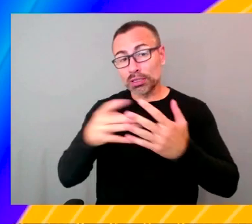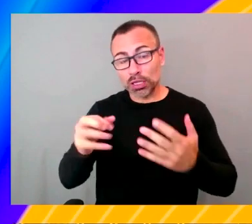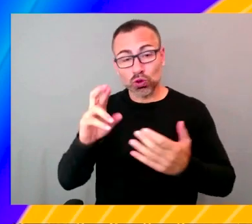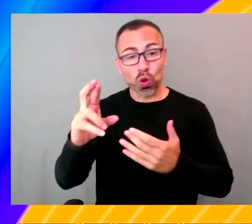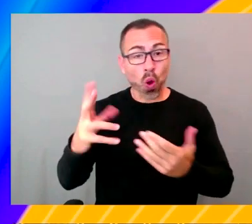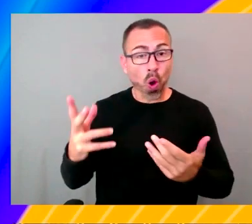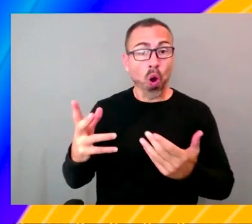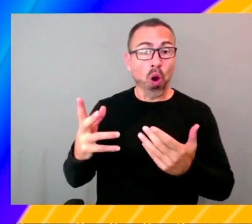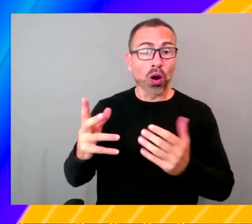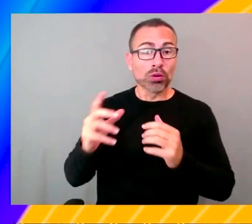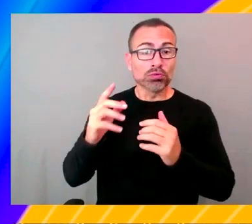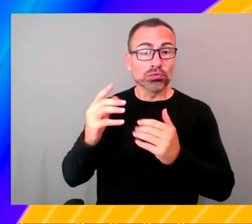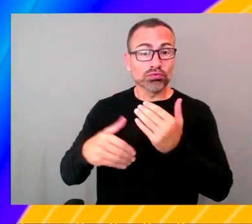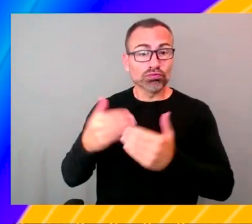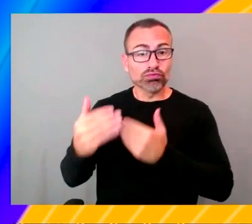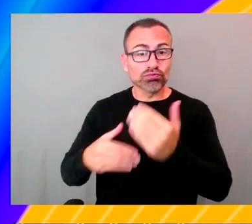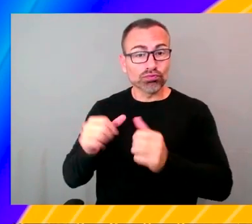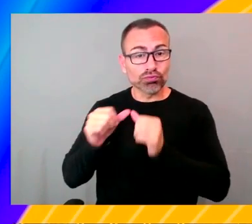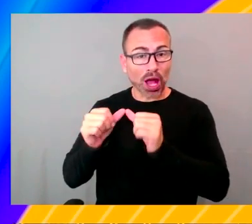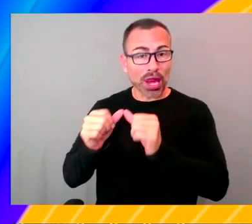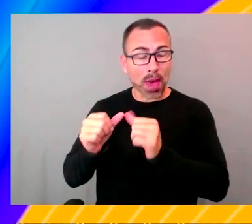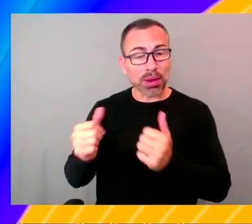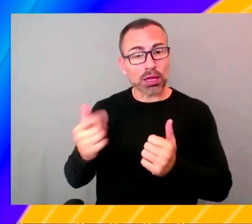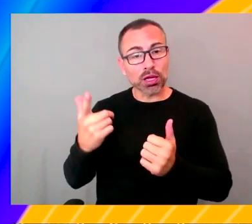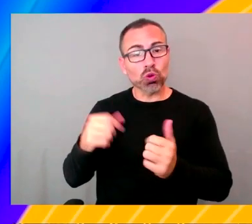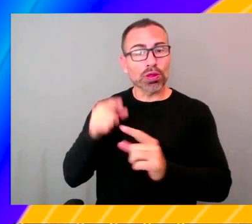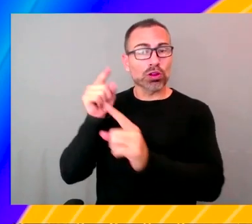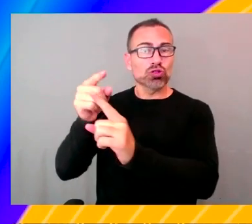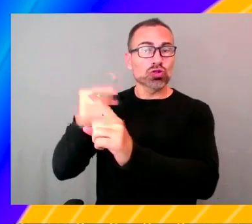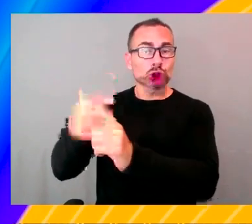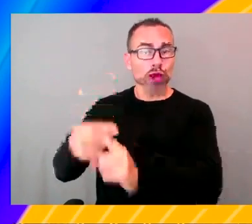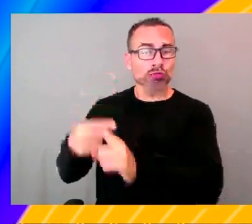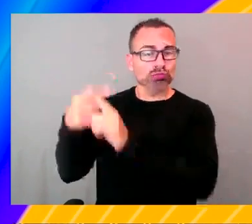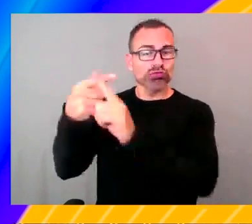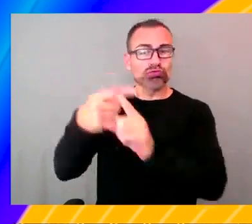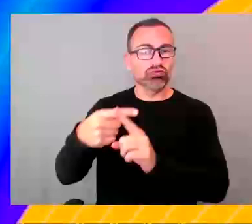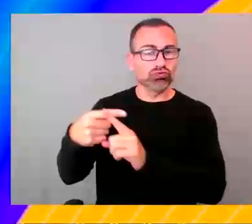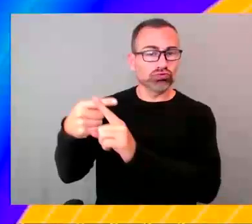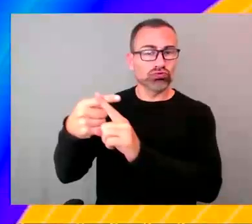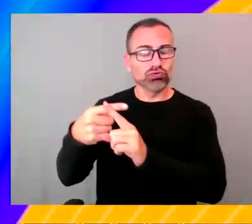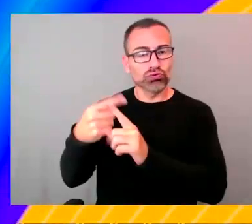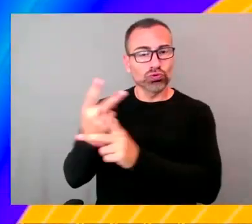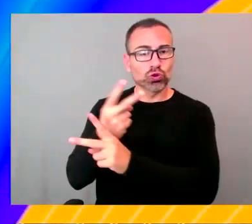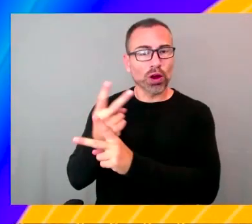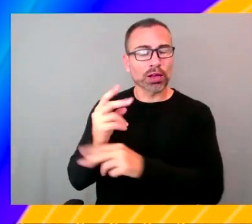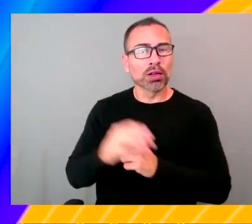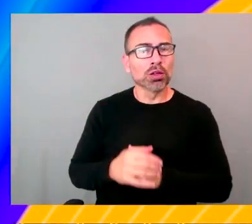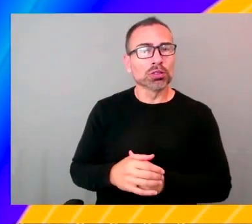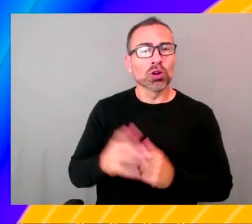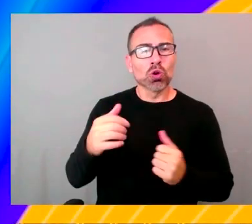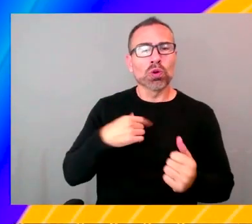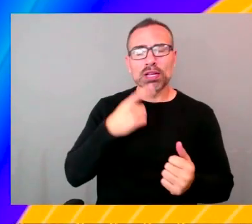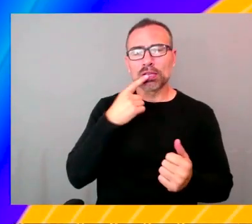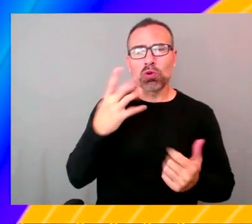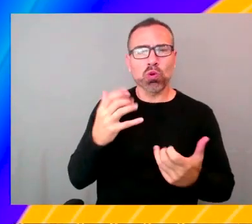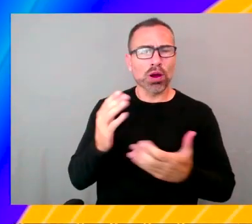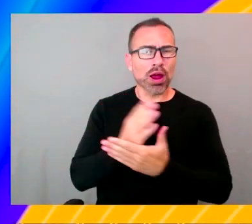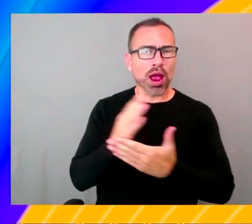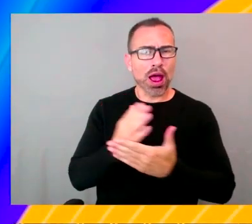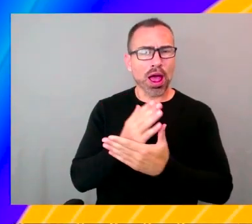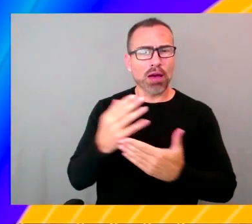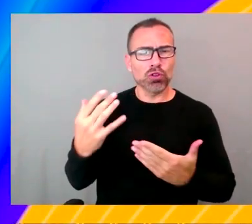hey, let's watch our average CPU utilization. We're going to say, hey, we want our average utilization to be about